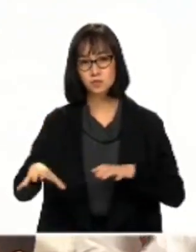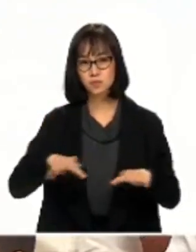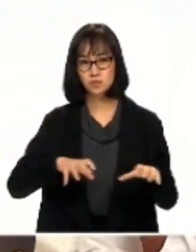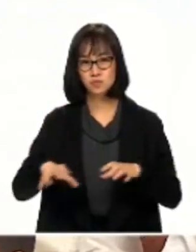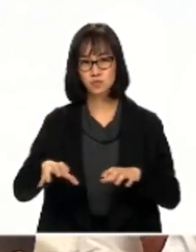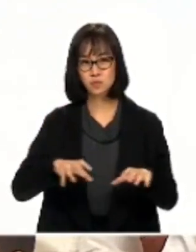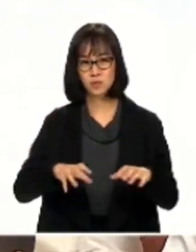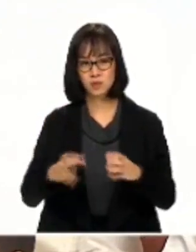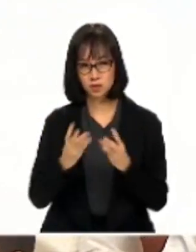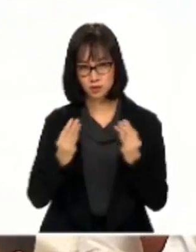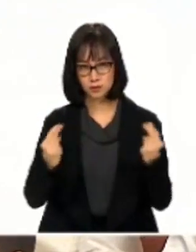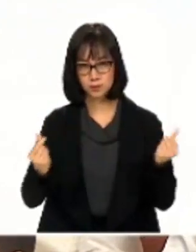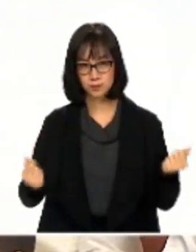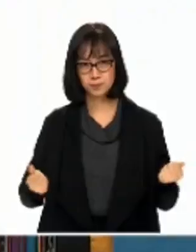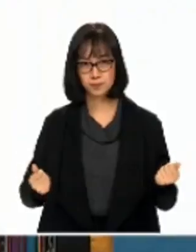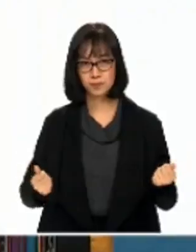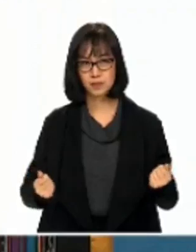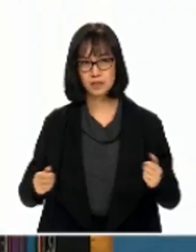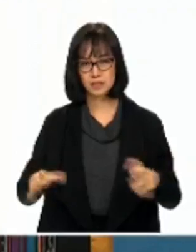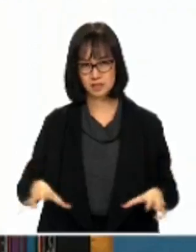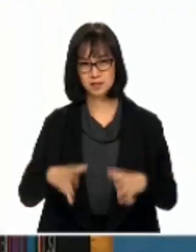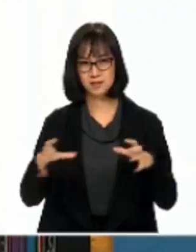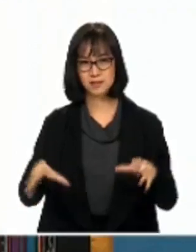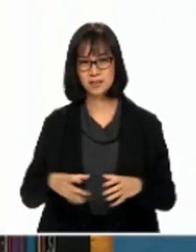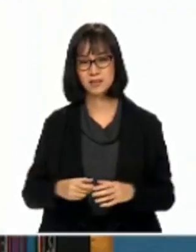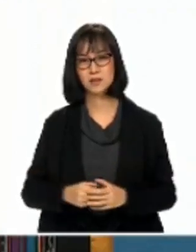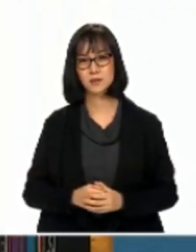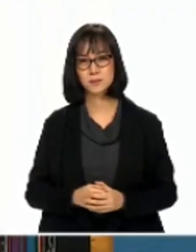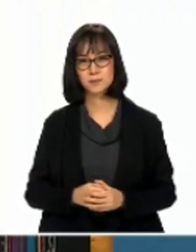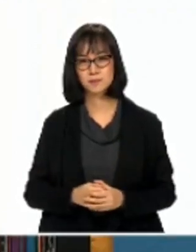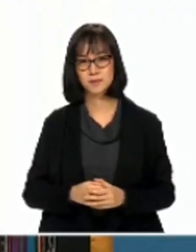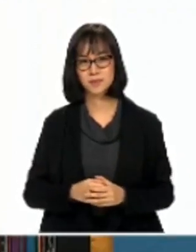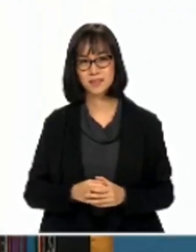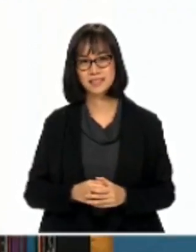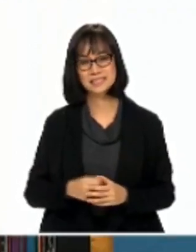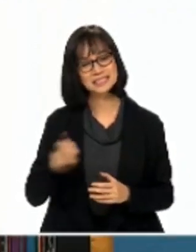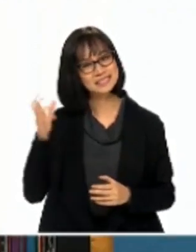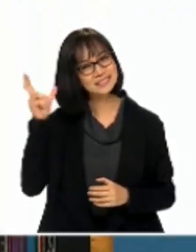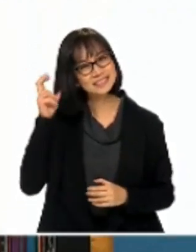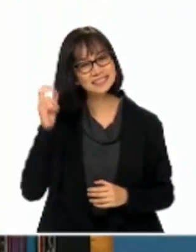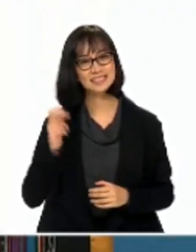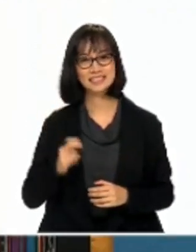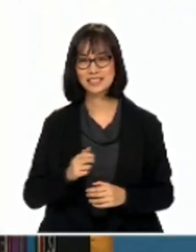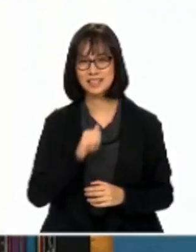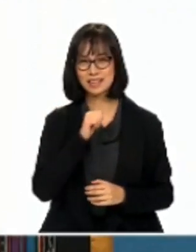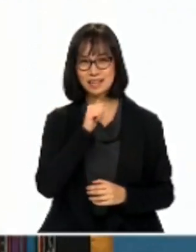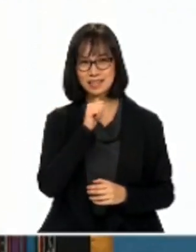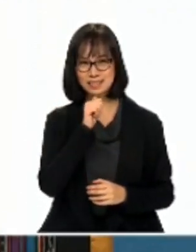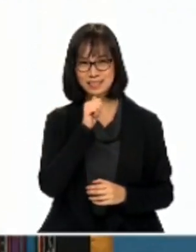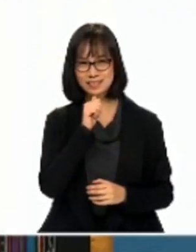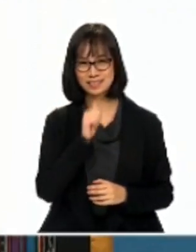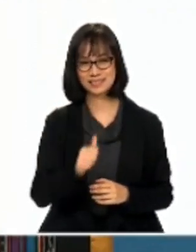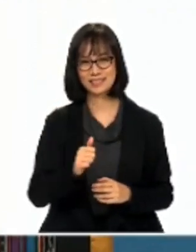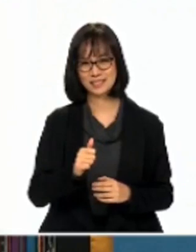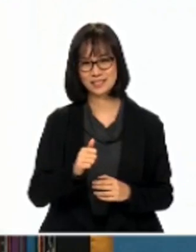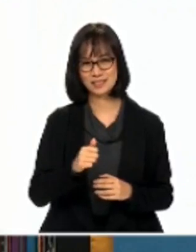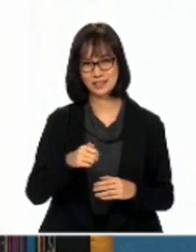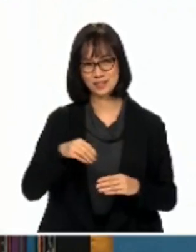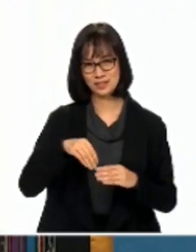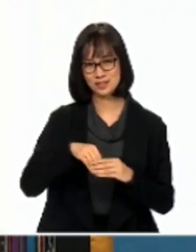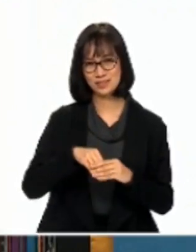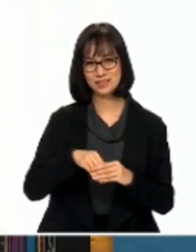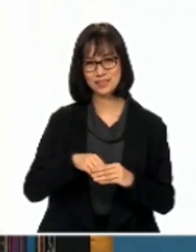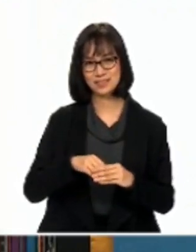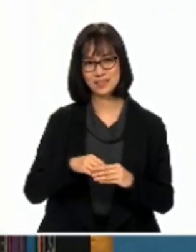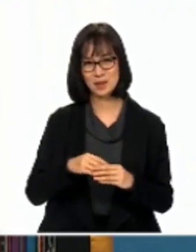efforts. I just heard, it's not in my speech, I just heard that from